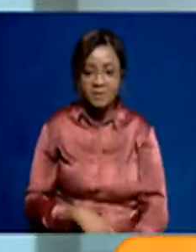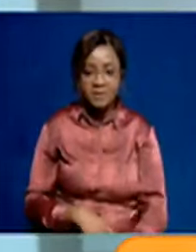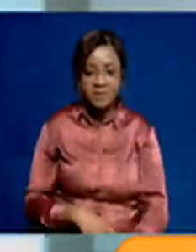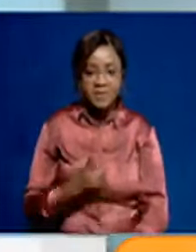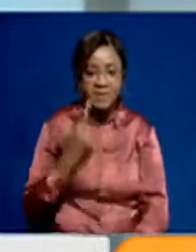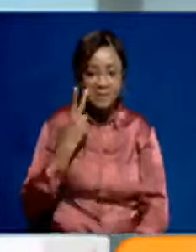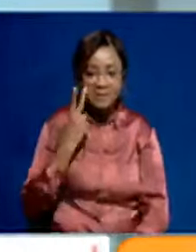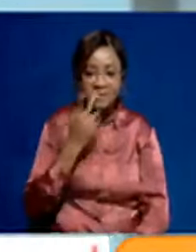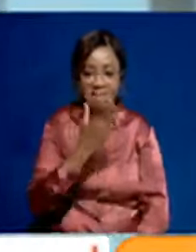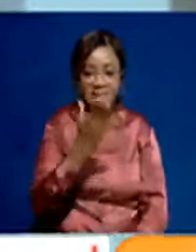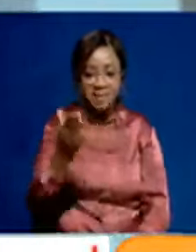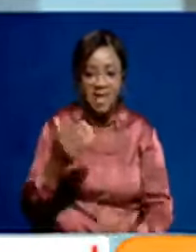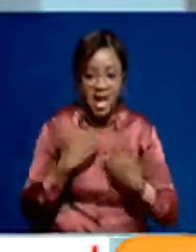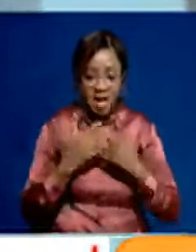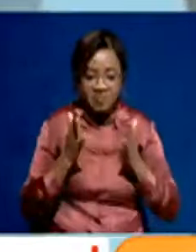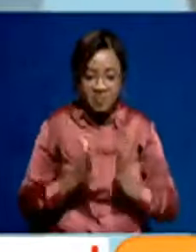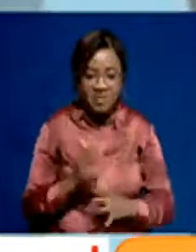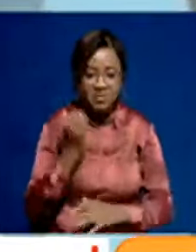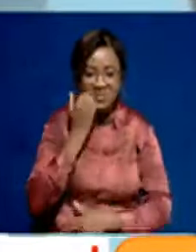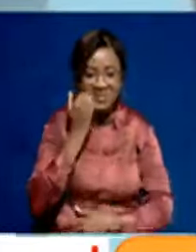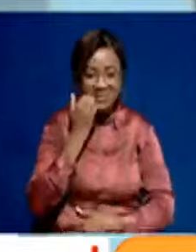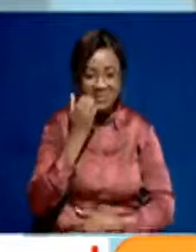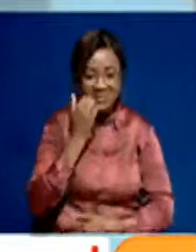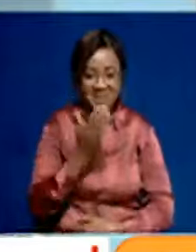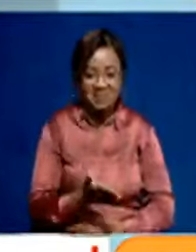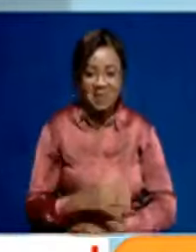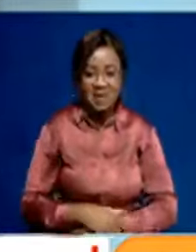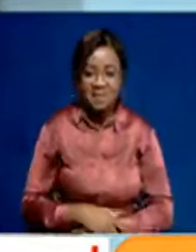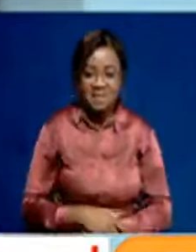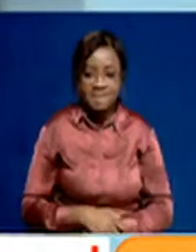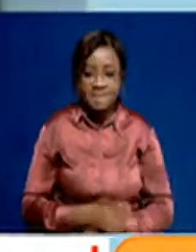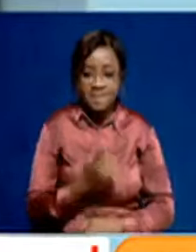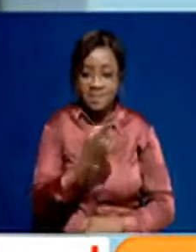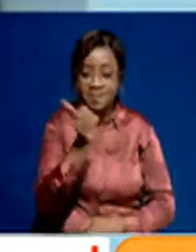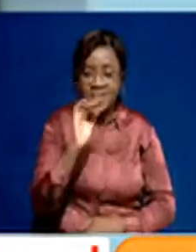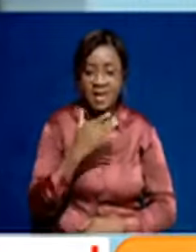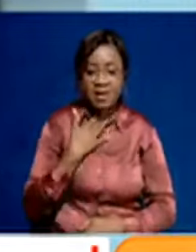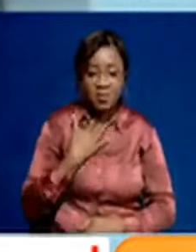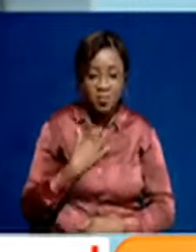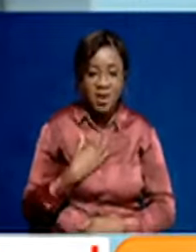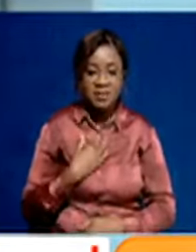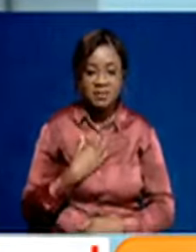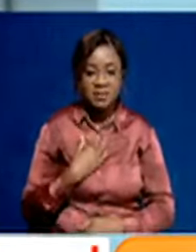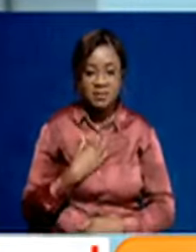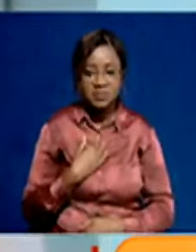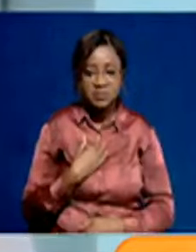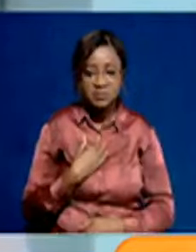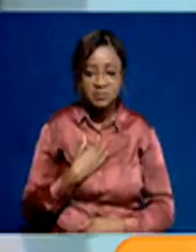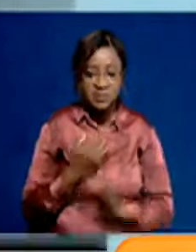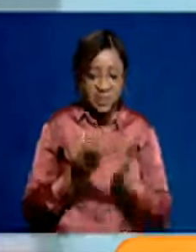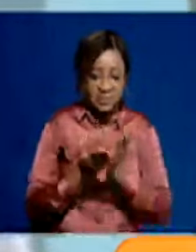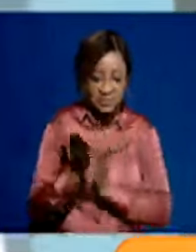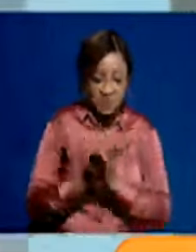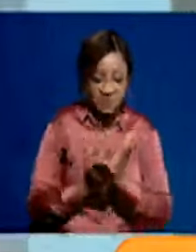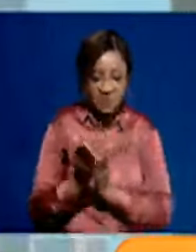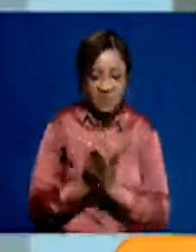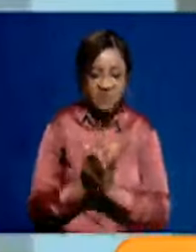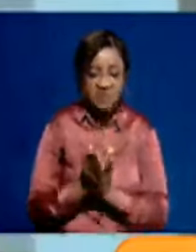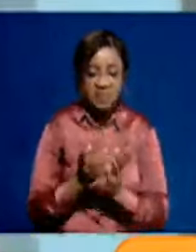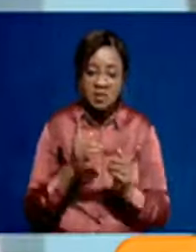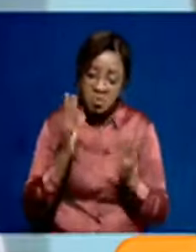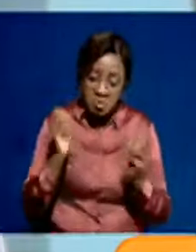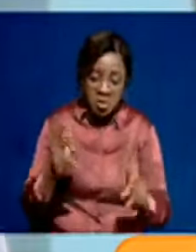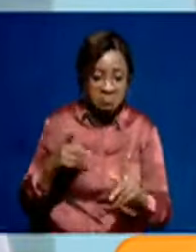mgonjwa. Na vile walikuwa na mgonjwa, walitaka huduma. Na walivyotaka huduma